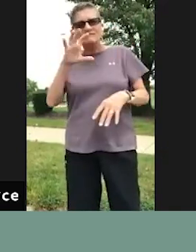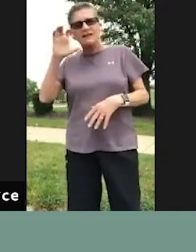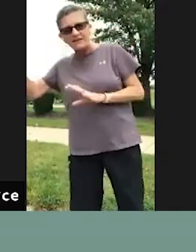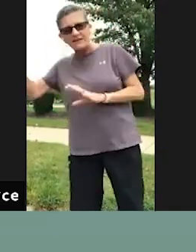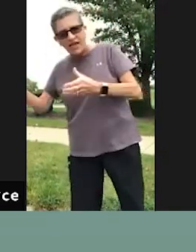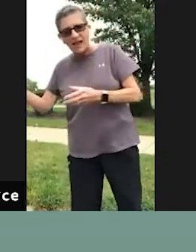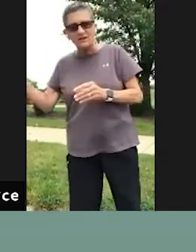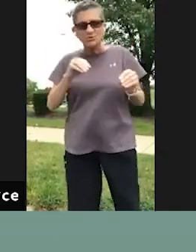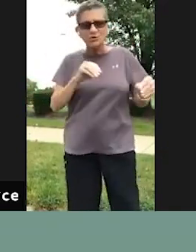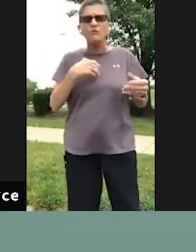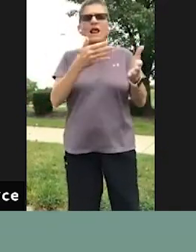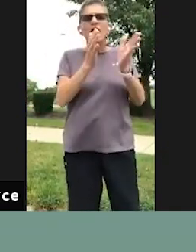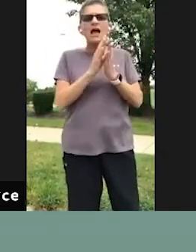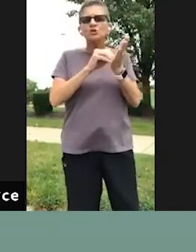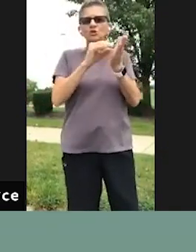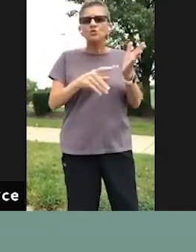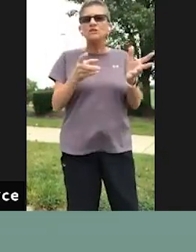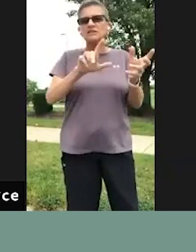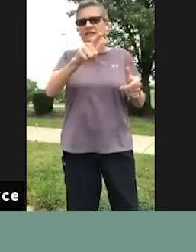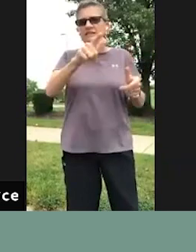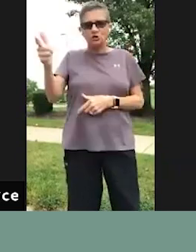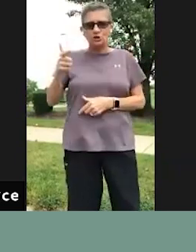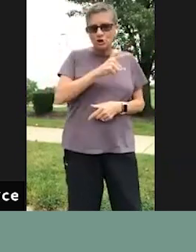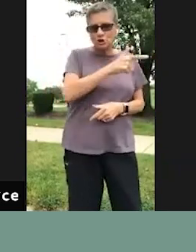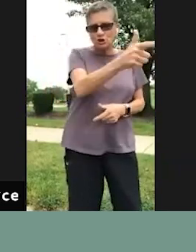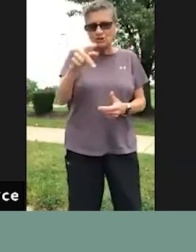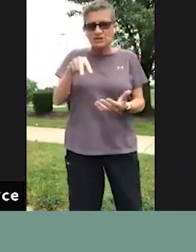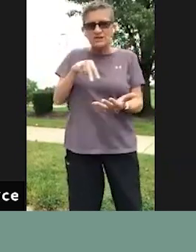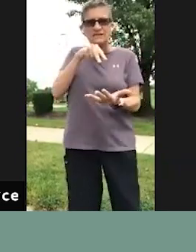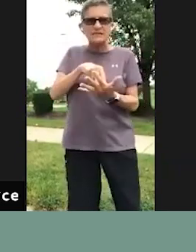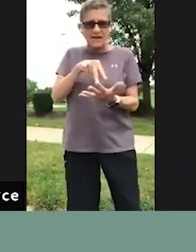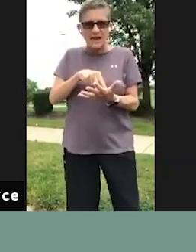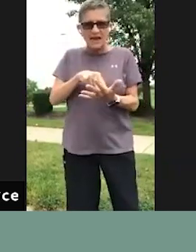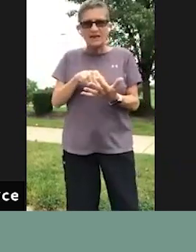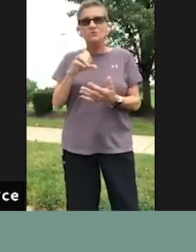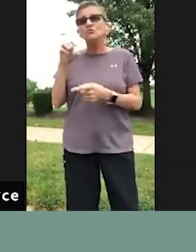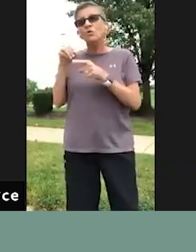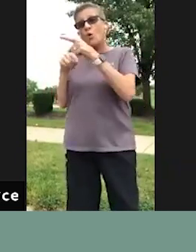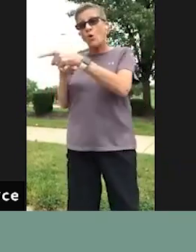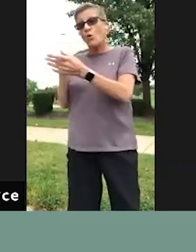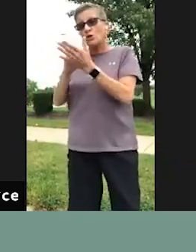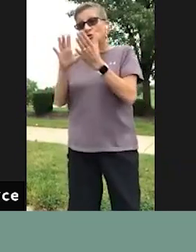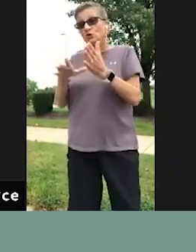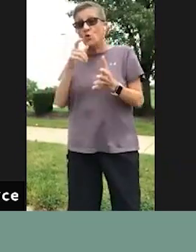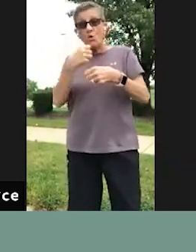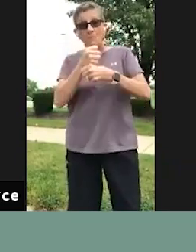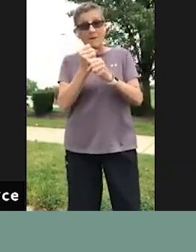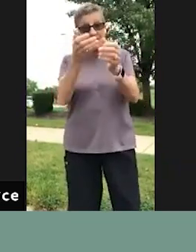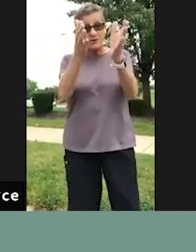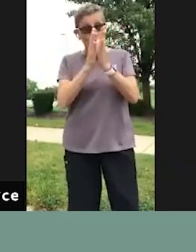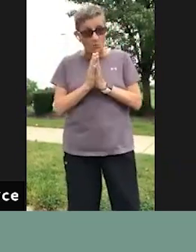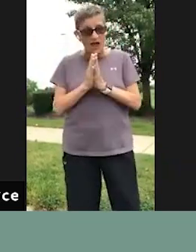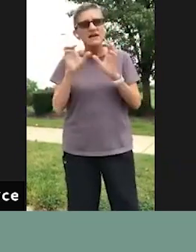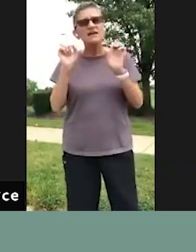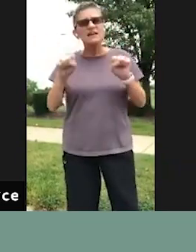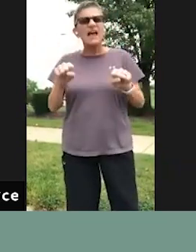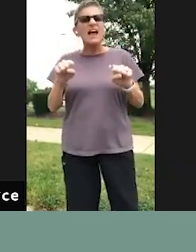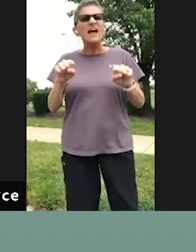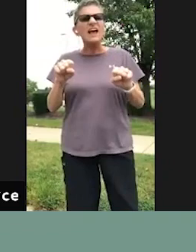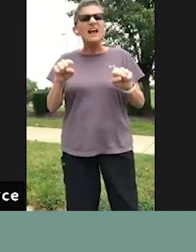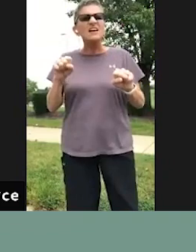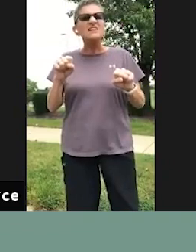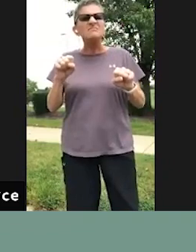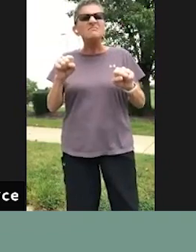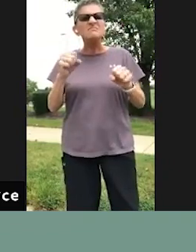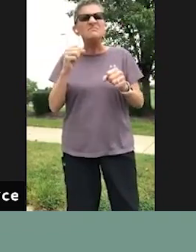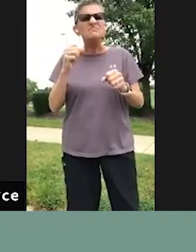take turns standing so that the student who initially made the request could remain anonymous. Standing in the